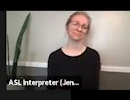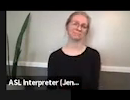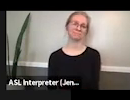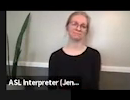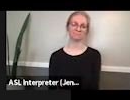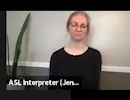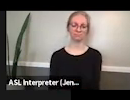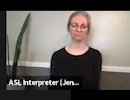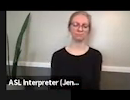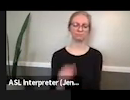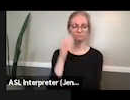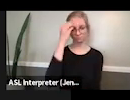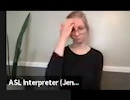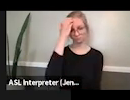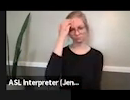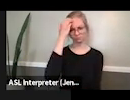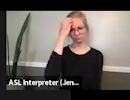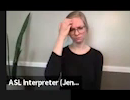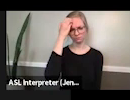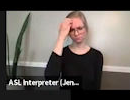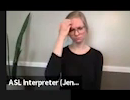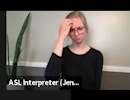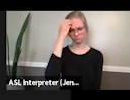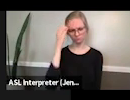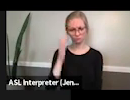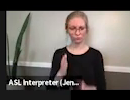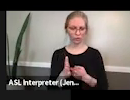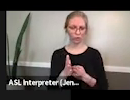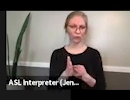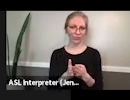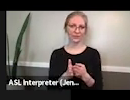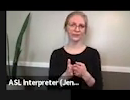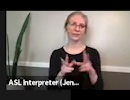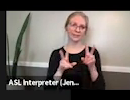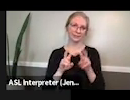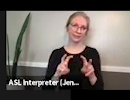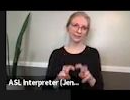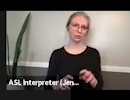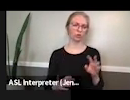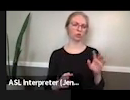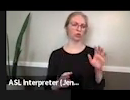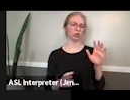When you're doing authentic assessment, look at the appearance of the kid's